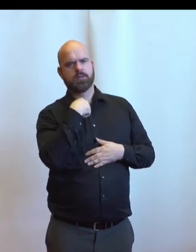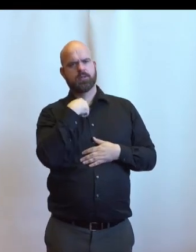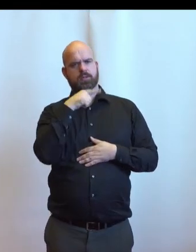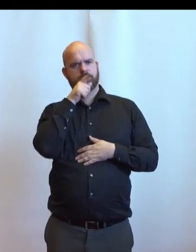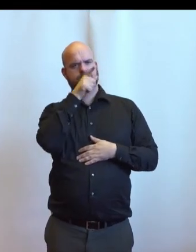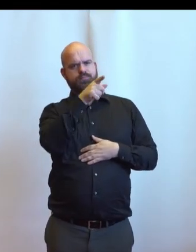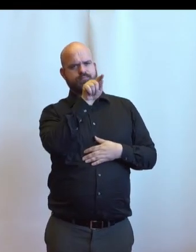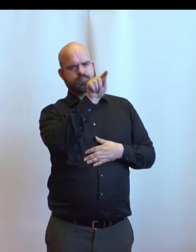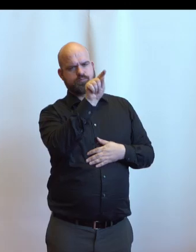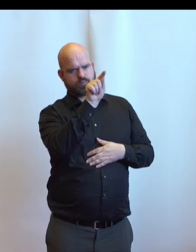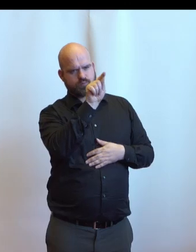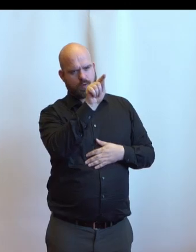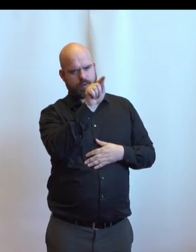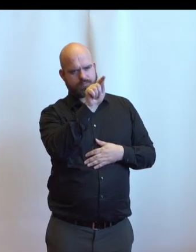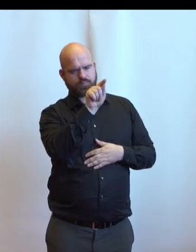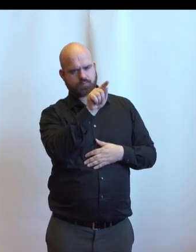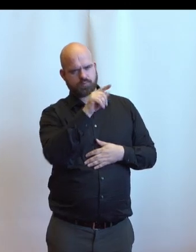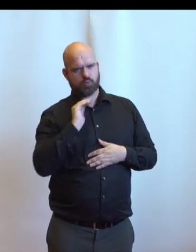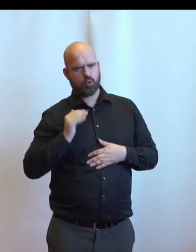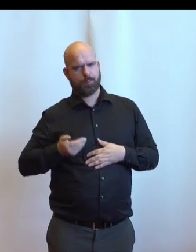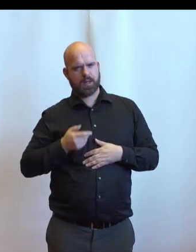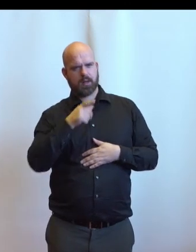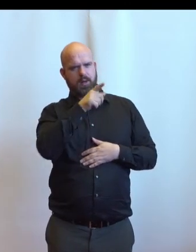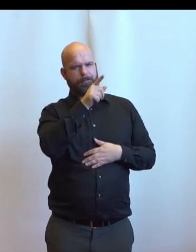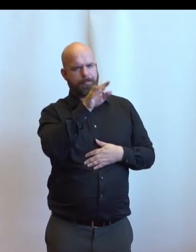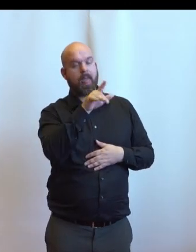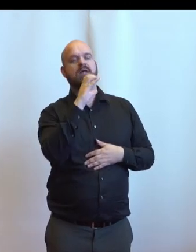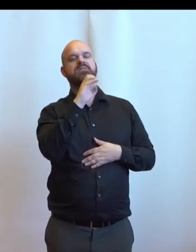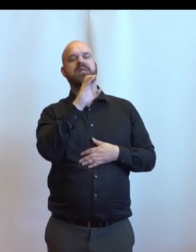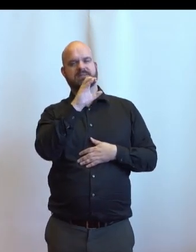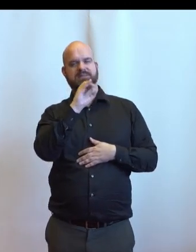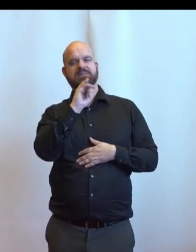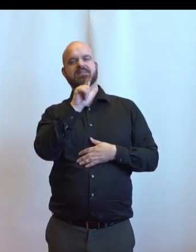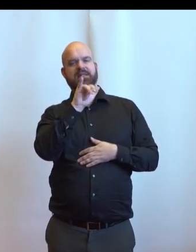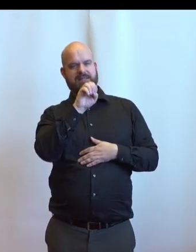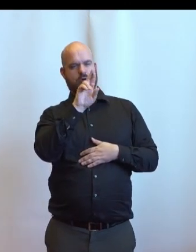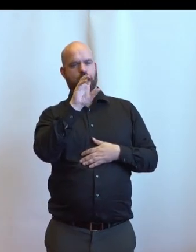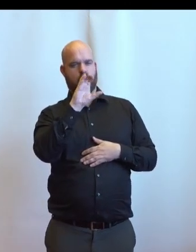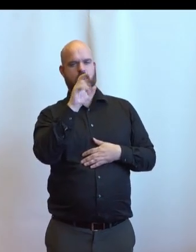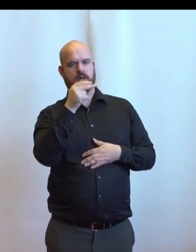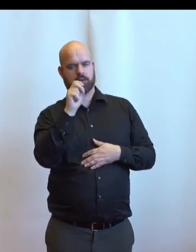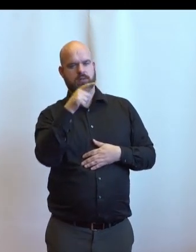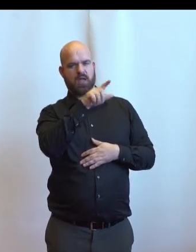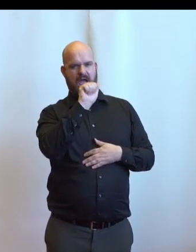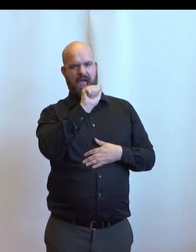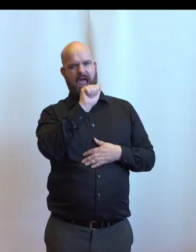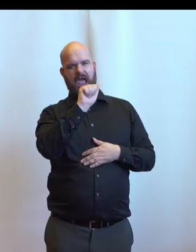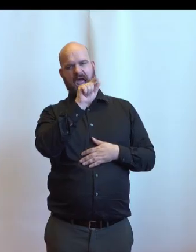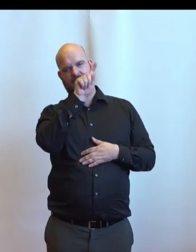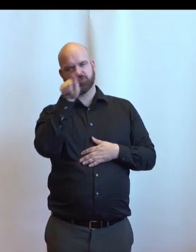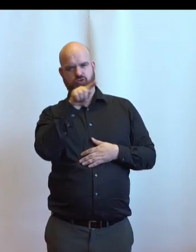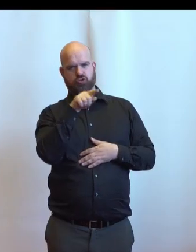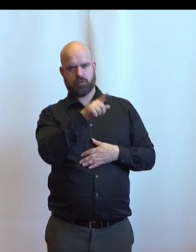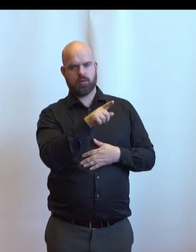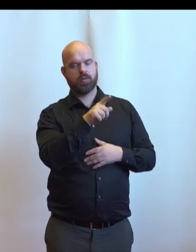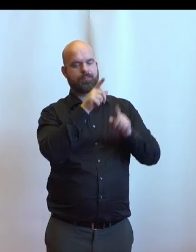from Cécile Rochet from Accenture, if the software is also available